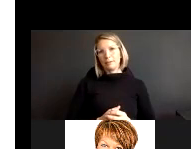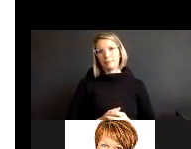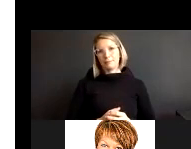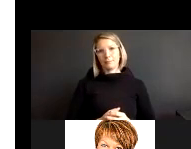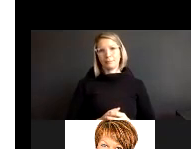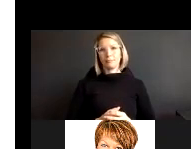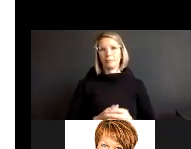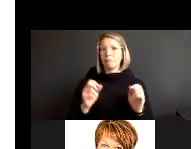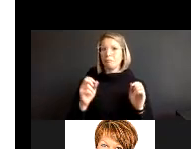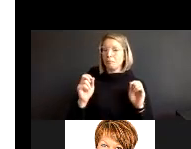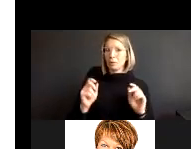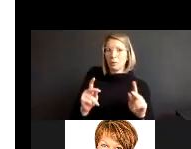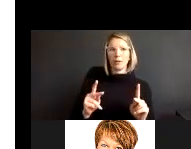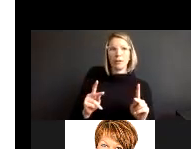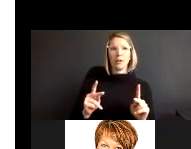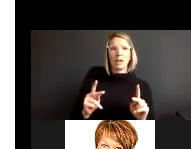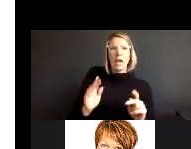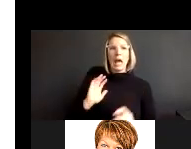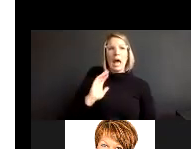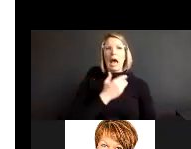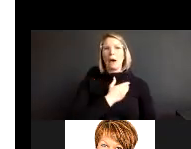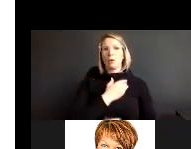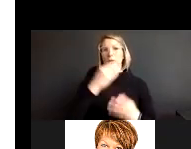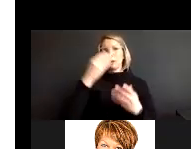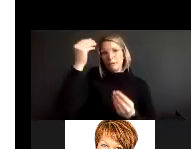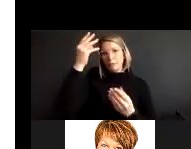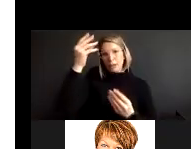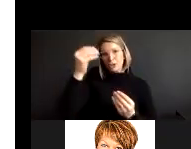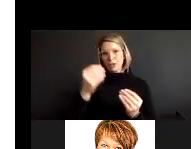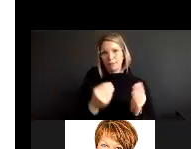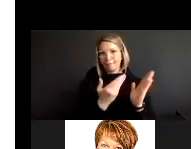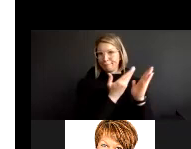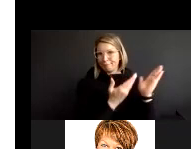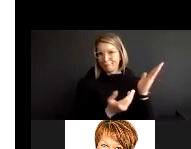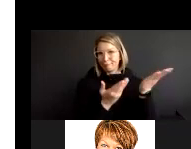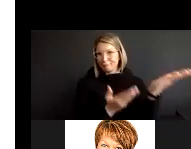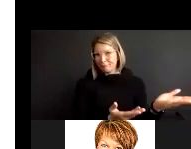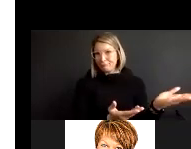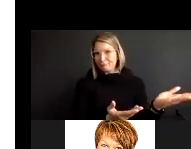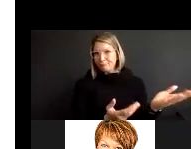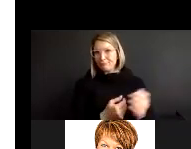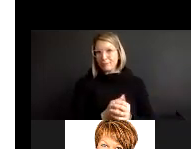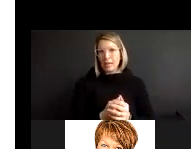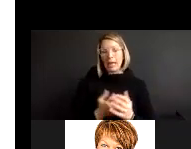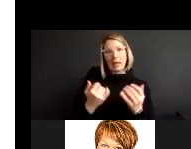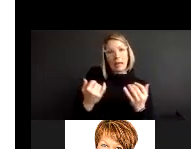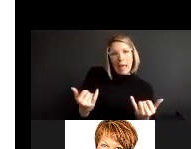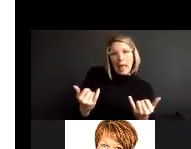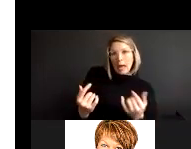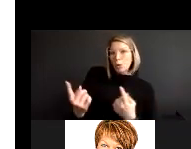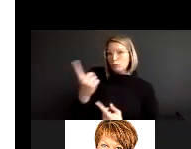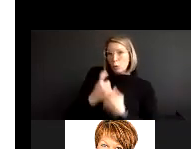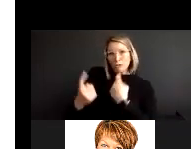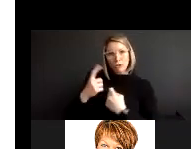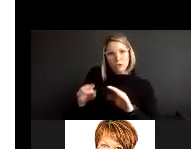All right, and so you see our coordinates there, and we'll certainly do Q&A now, but following up from this,